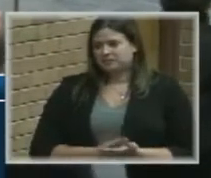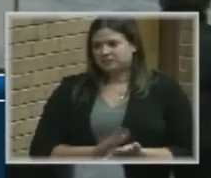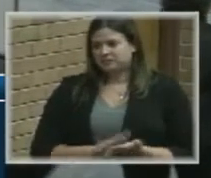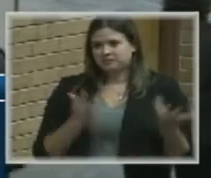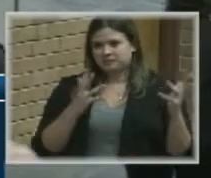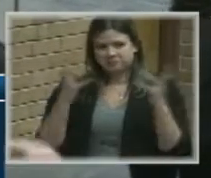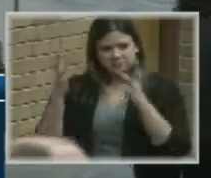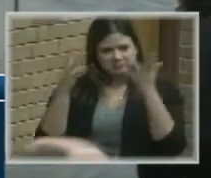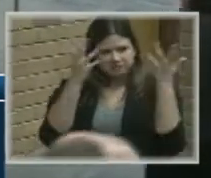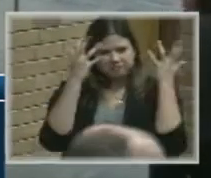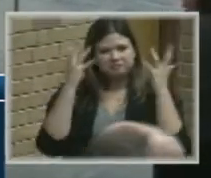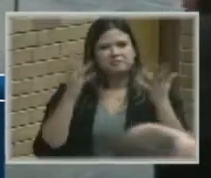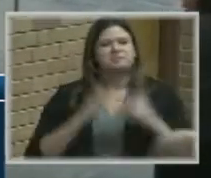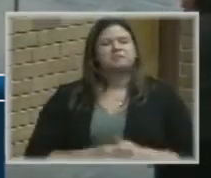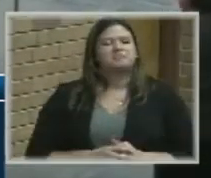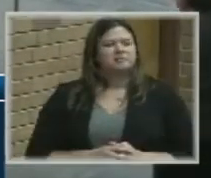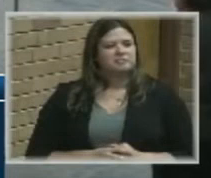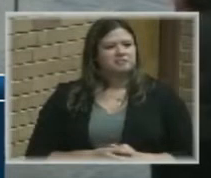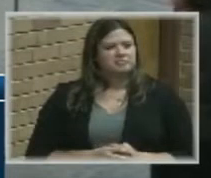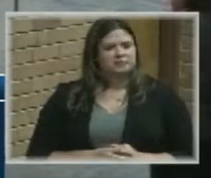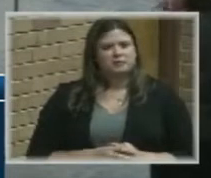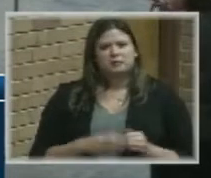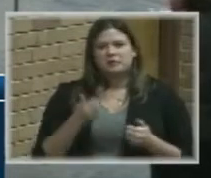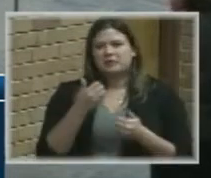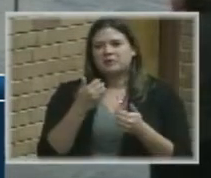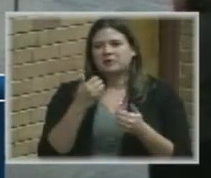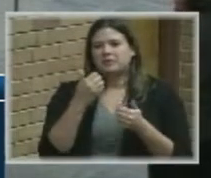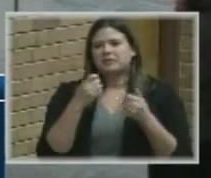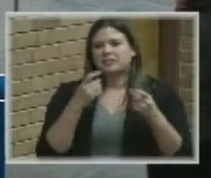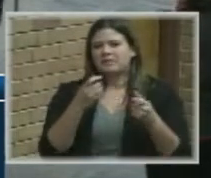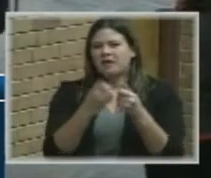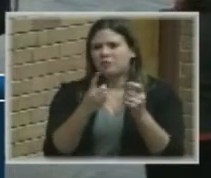We'll give everybody a minute and then we'll be resuming the board meeting.